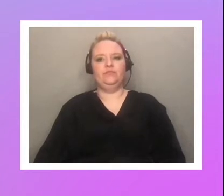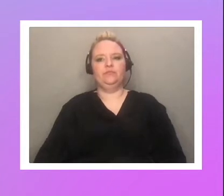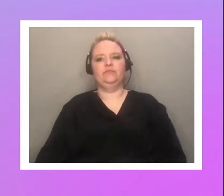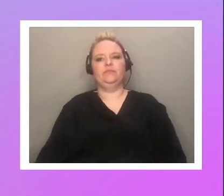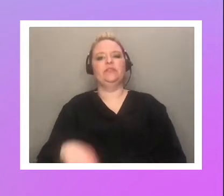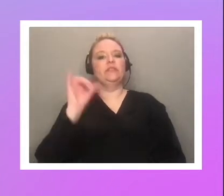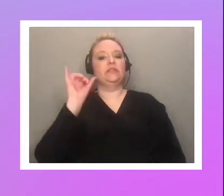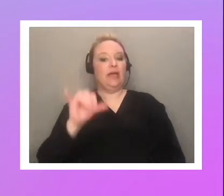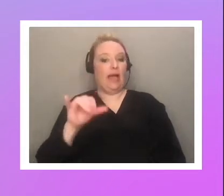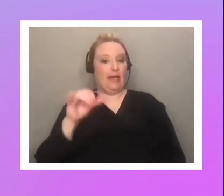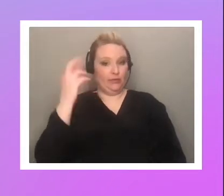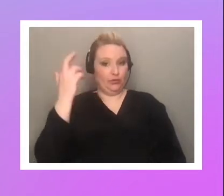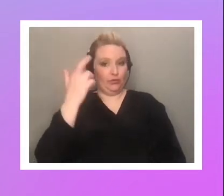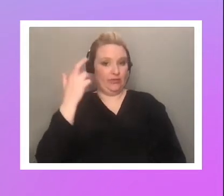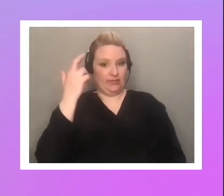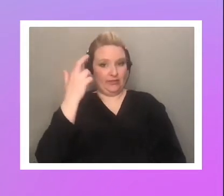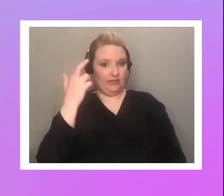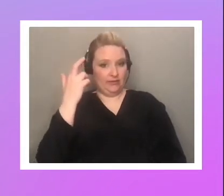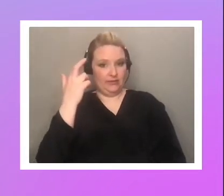why